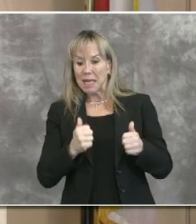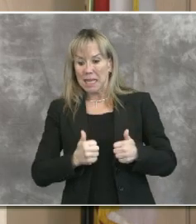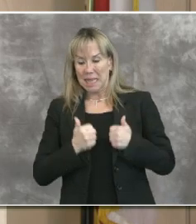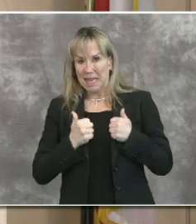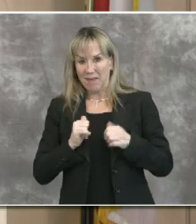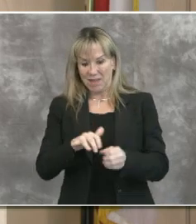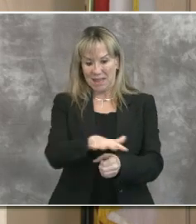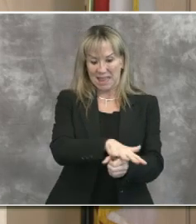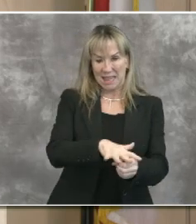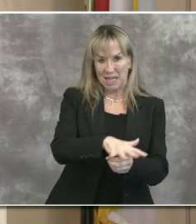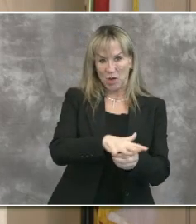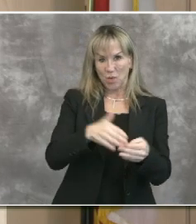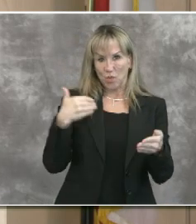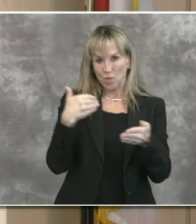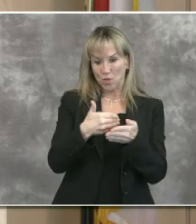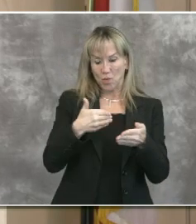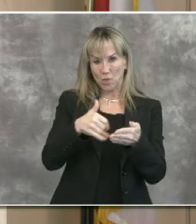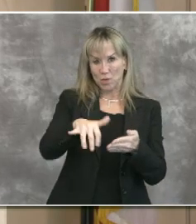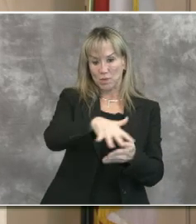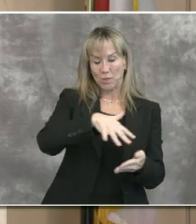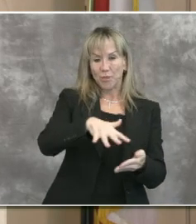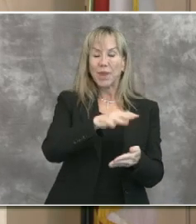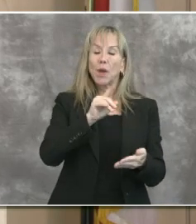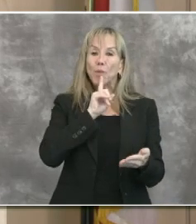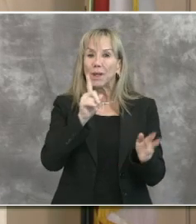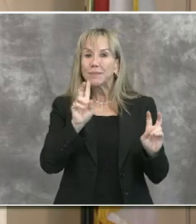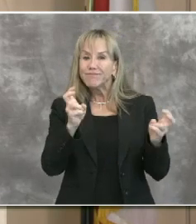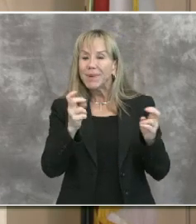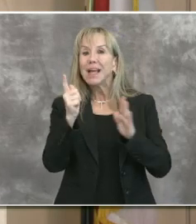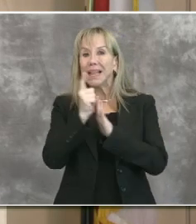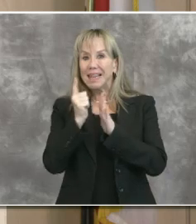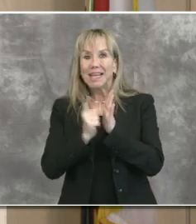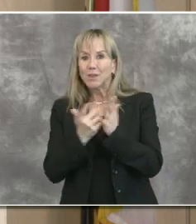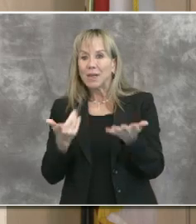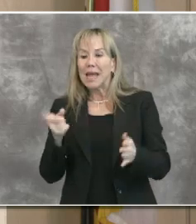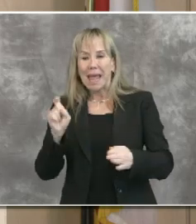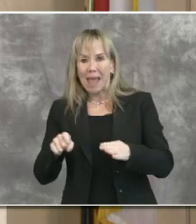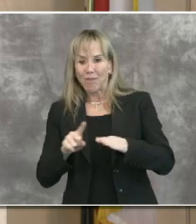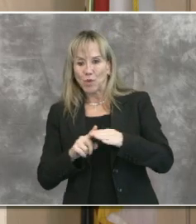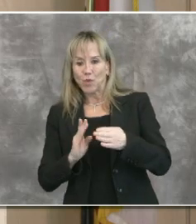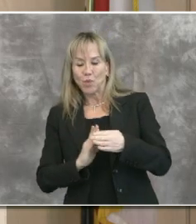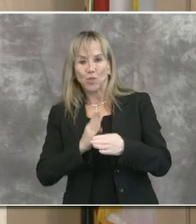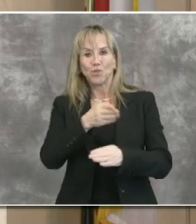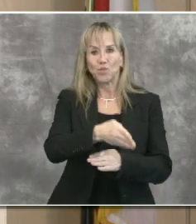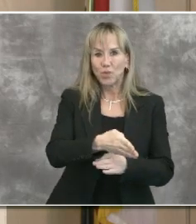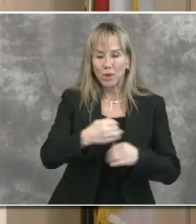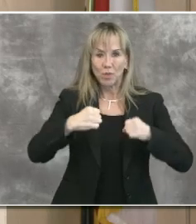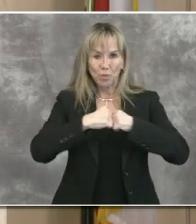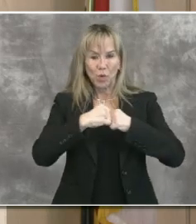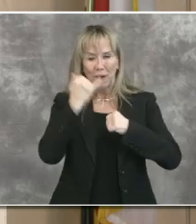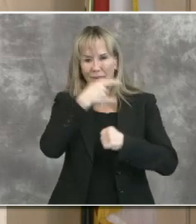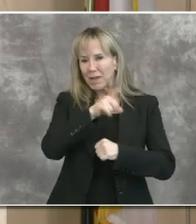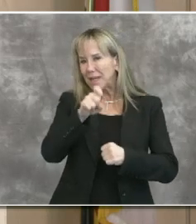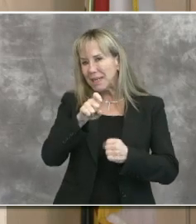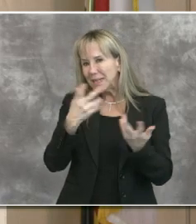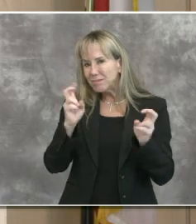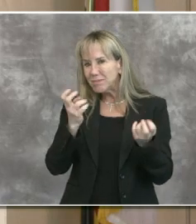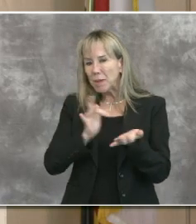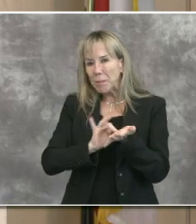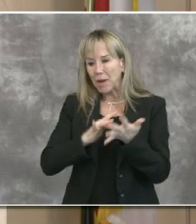that region and legally are required to cross over if they need to access medical care.